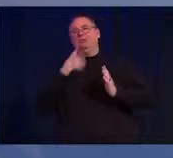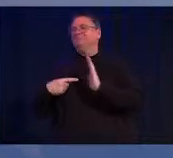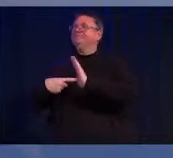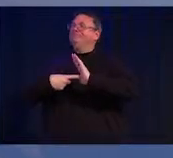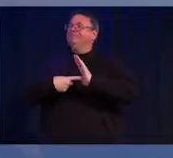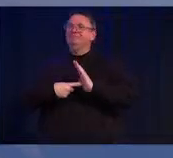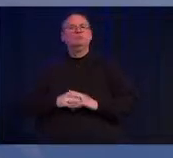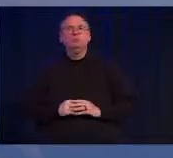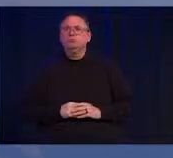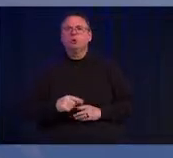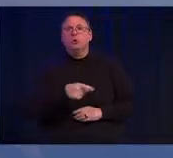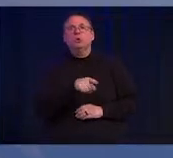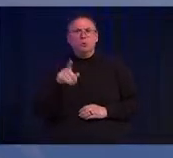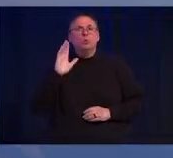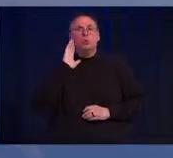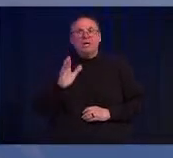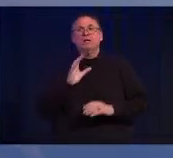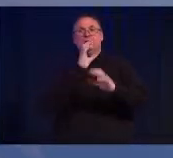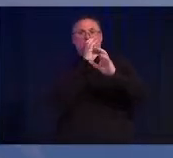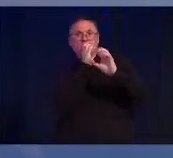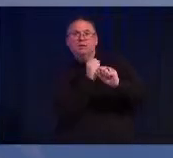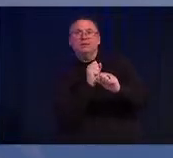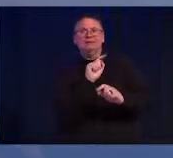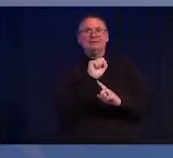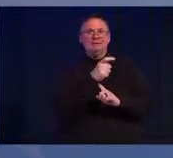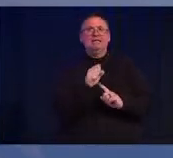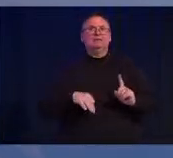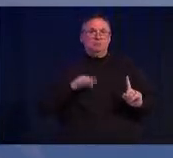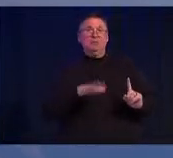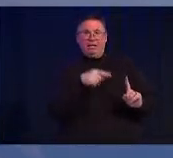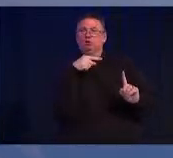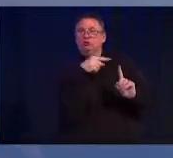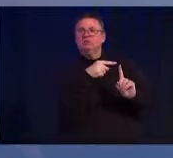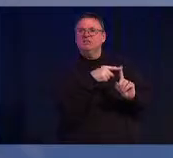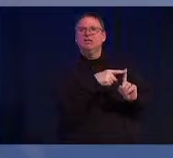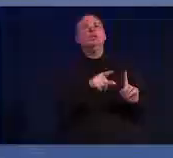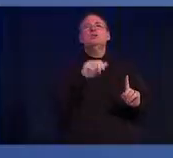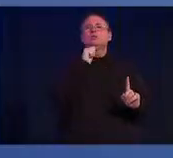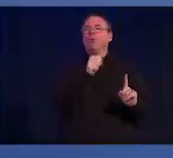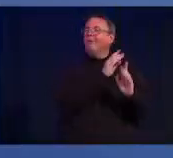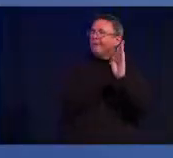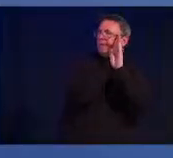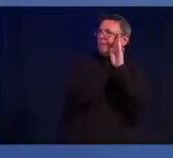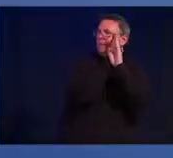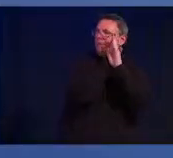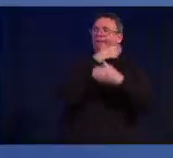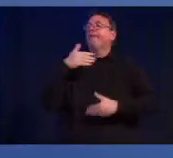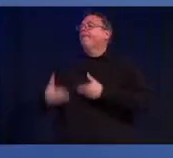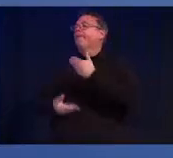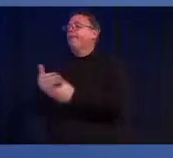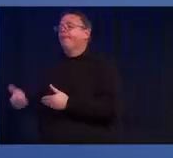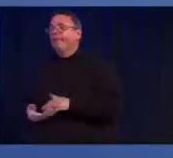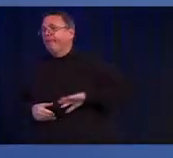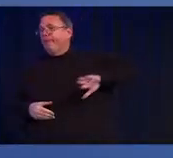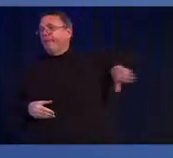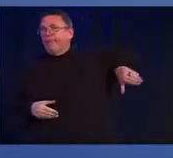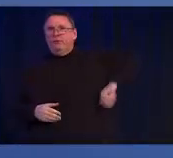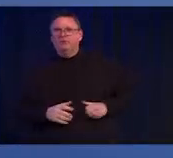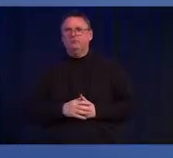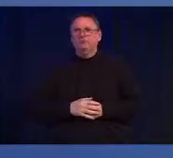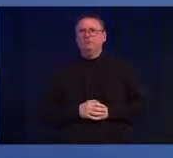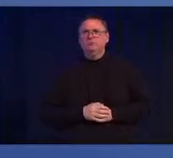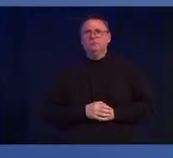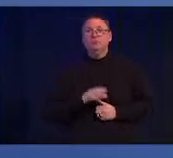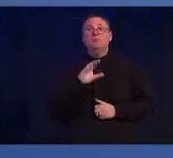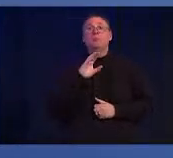to the taxpayers and ask them for it. Don't do it behind closed doors. Thank you, Mr. Braun. Ms. McCormick, you asked for a rebuttal, but